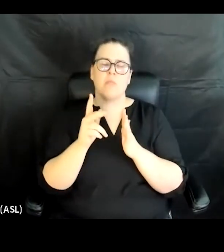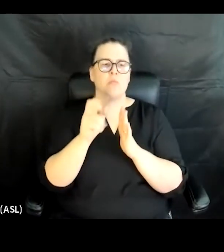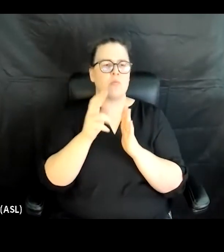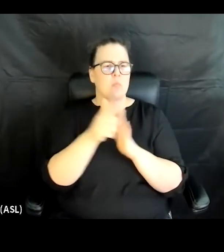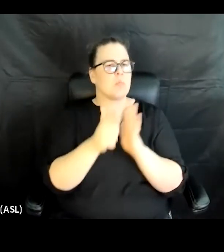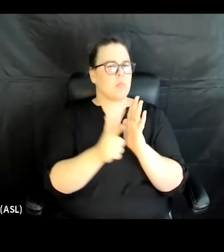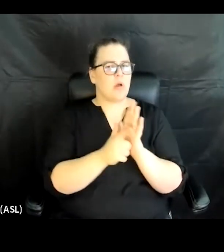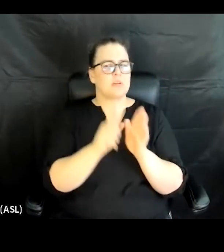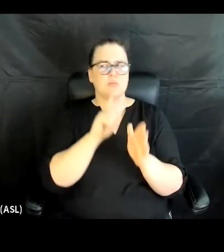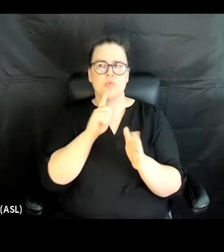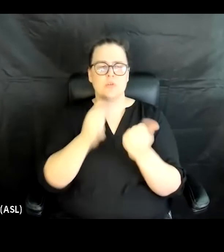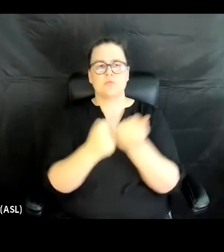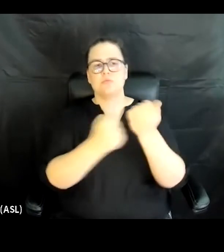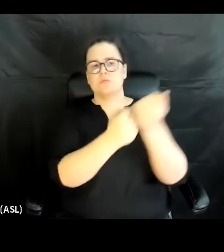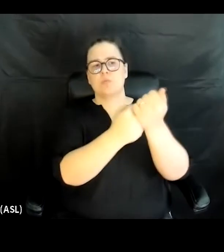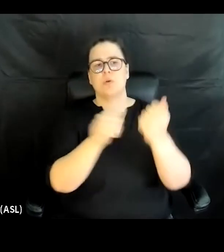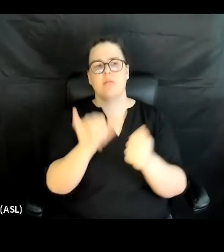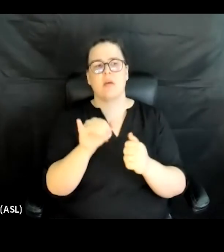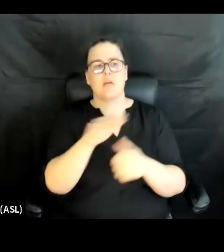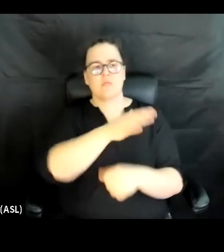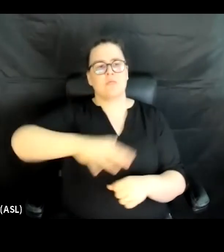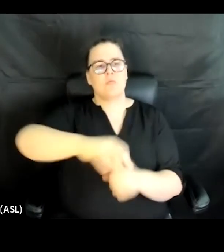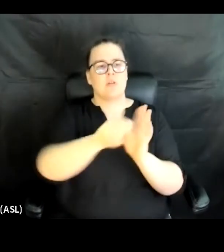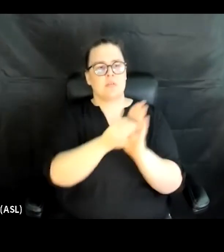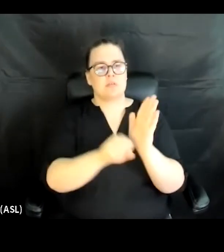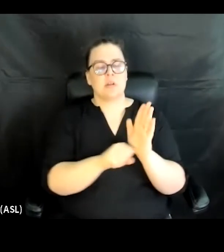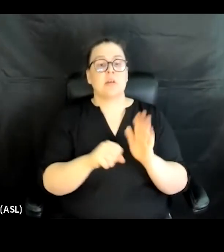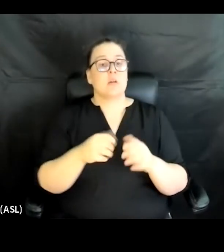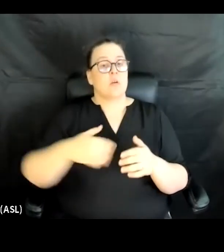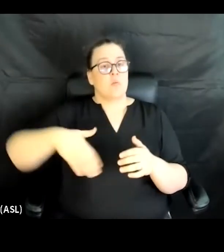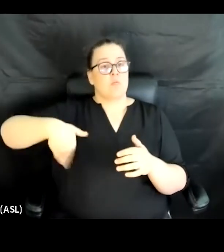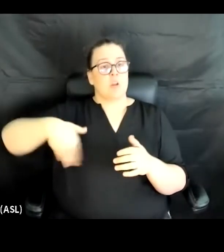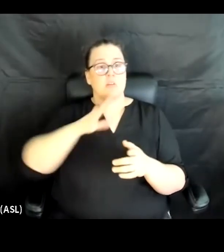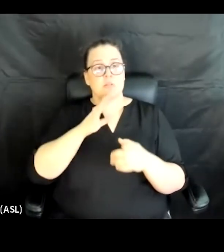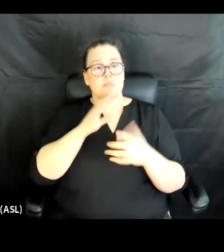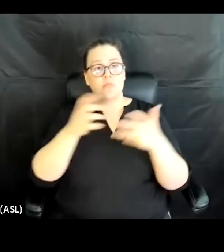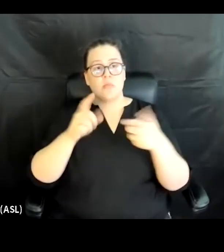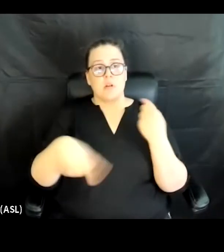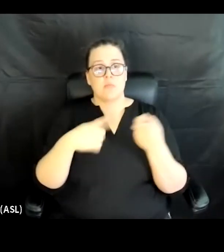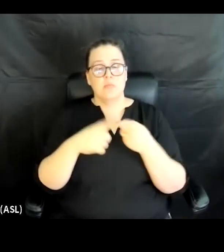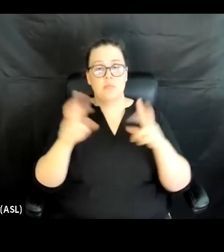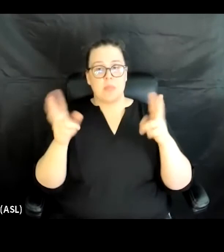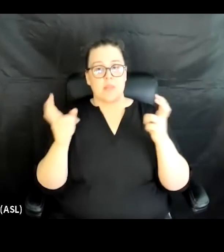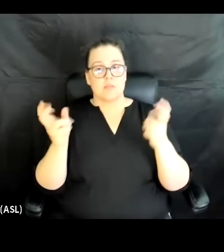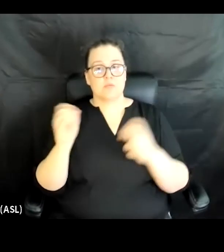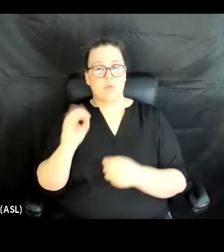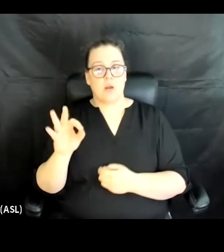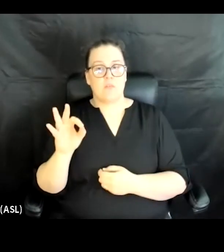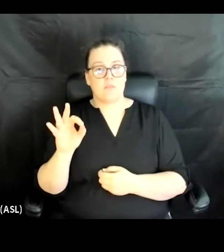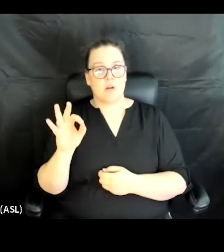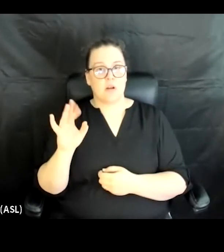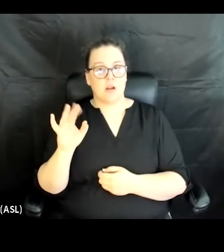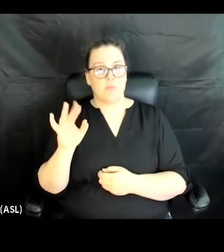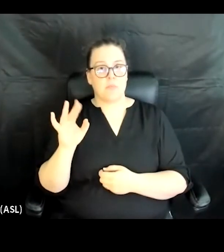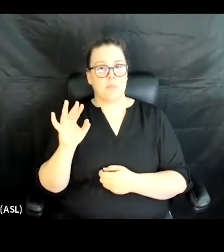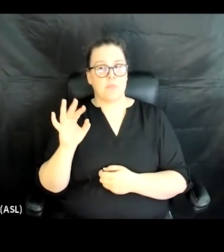around the state. So we also haven't talked much about the issue of